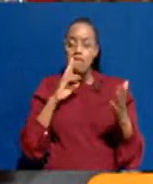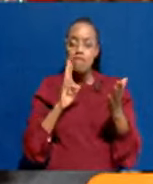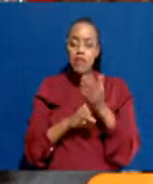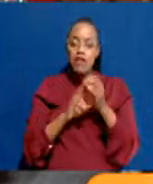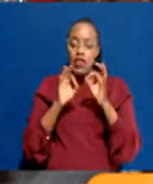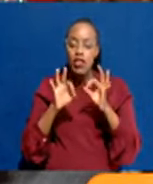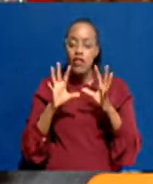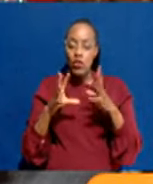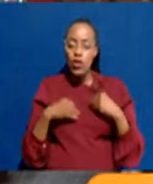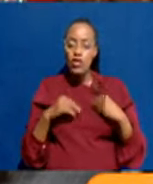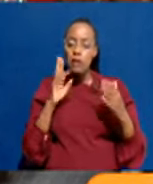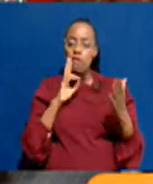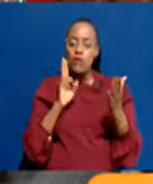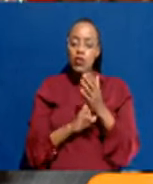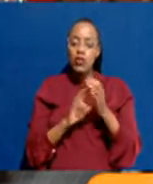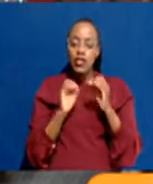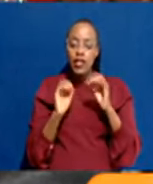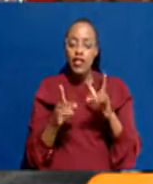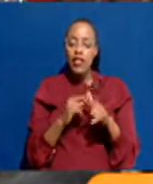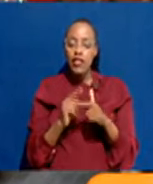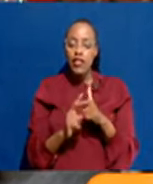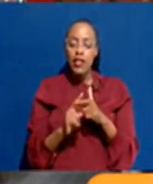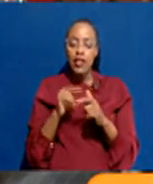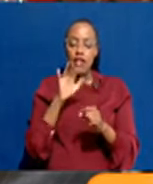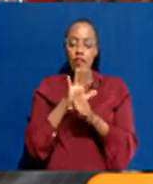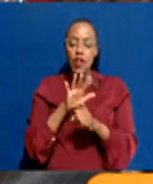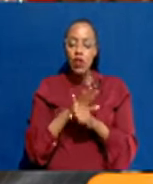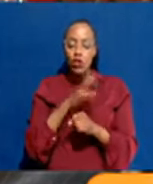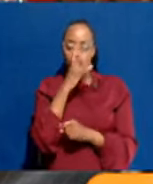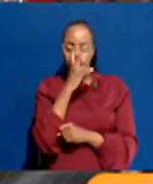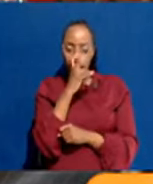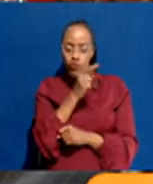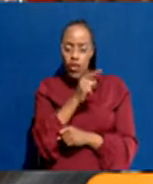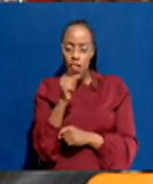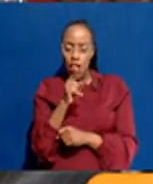don't accept the result, there will be a lot of speculation.